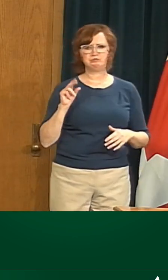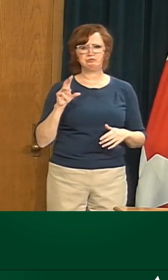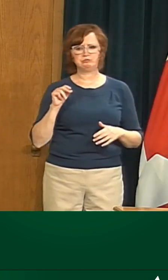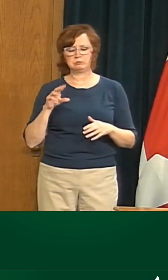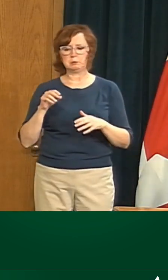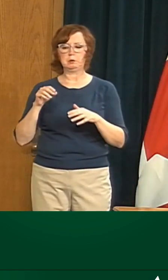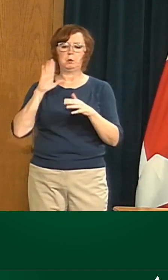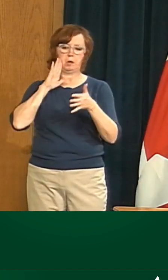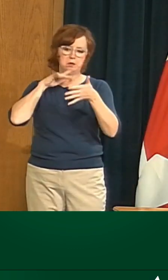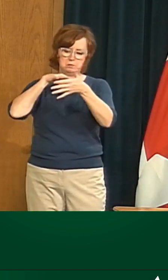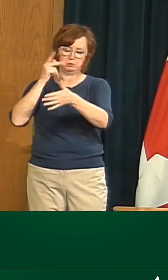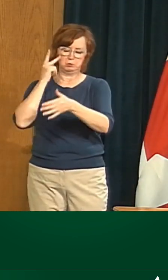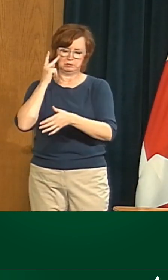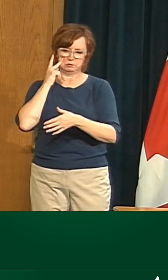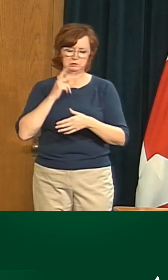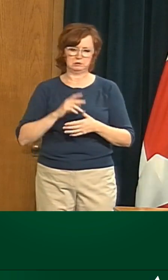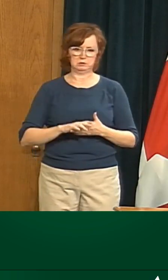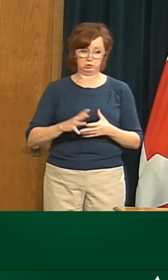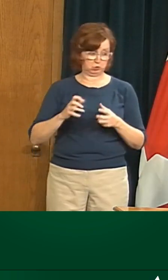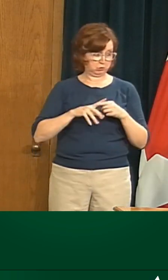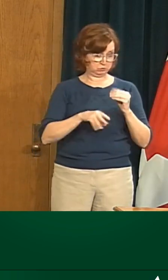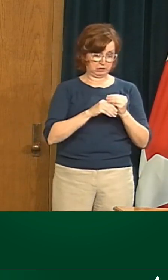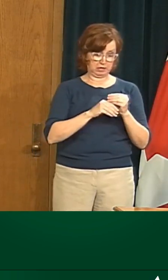Doctor? Yeah, so again, I think